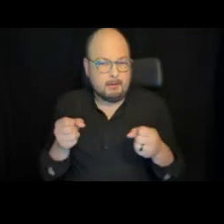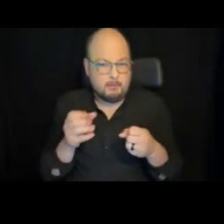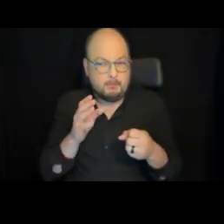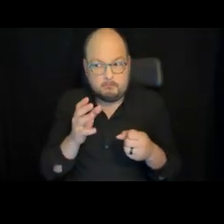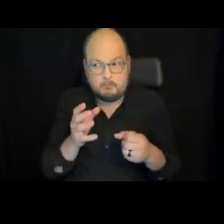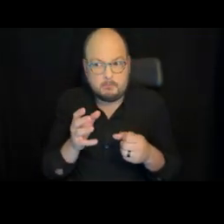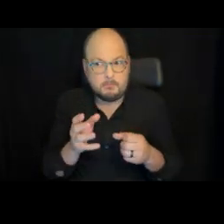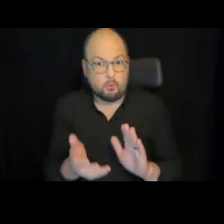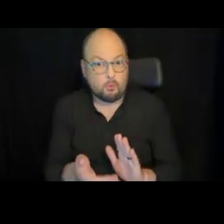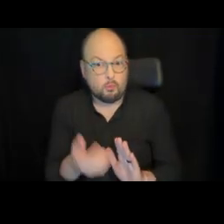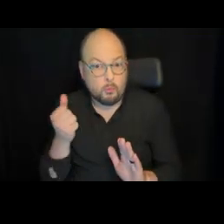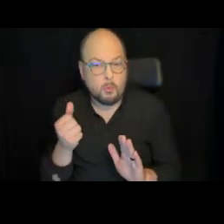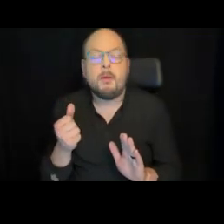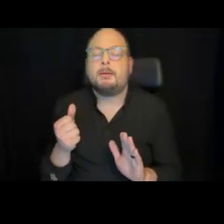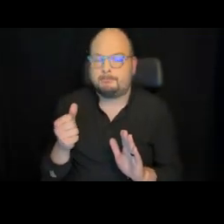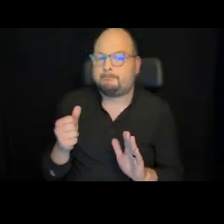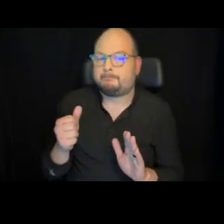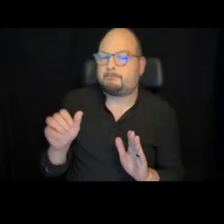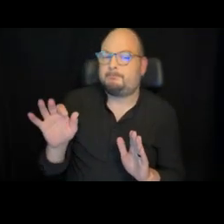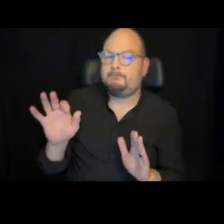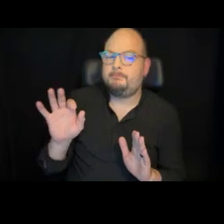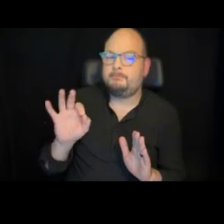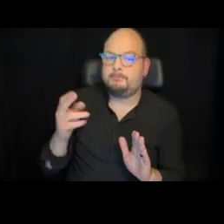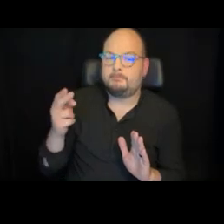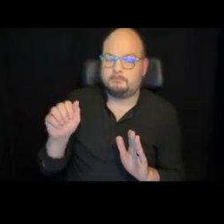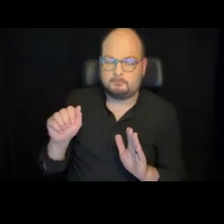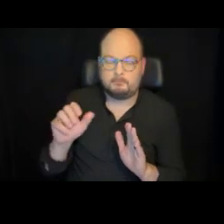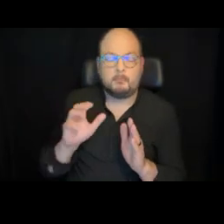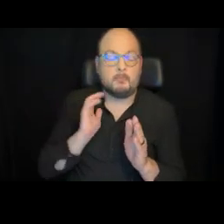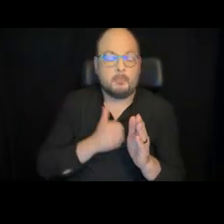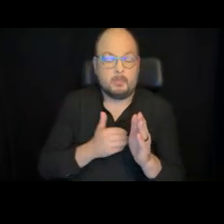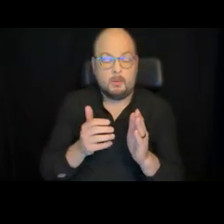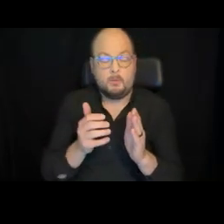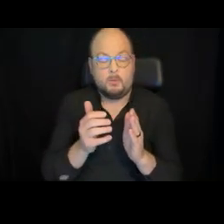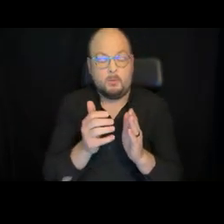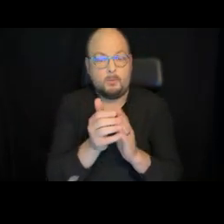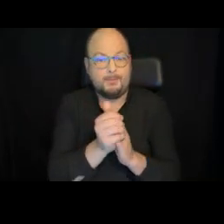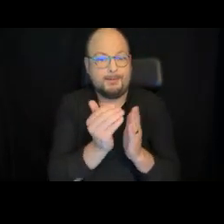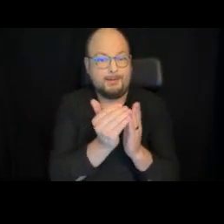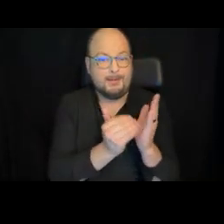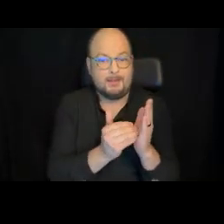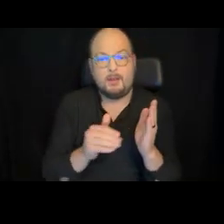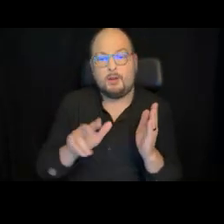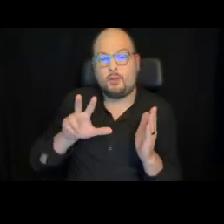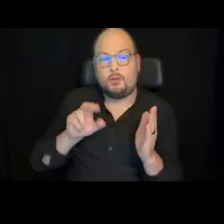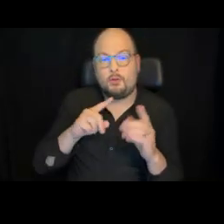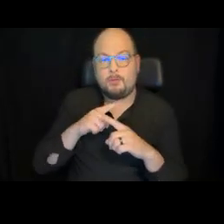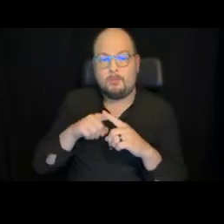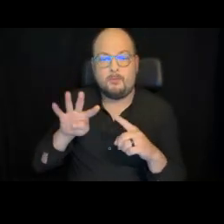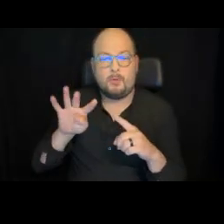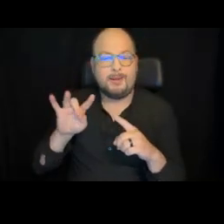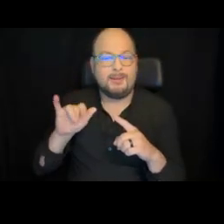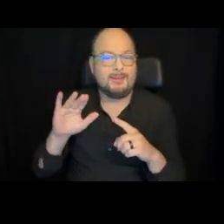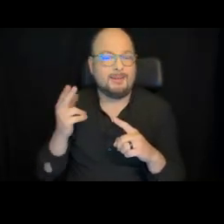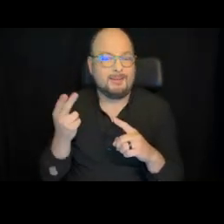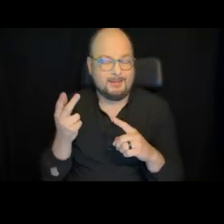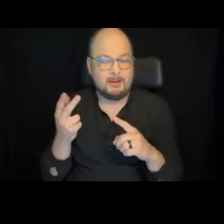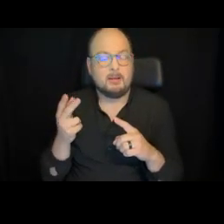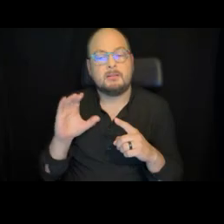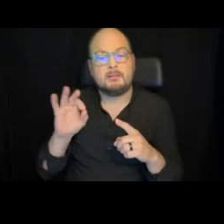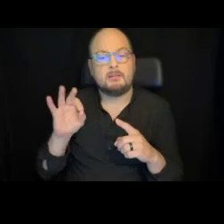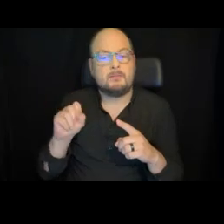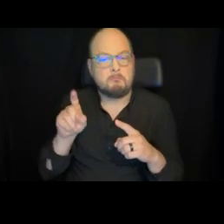Fair Housing Accessibility Guidelines require that the 30-inch by 48-inch clear floor space be provided for a